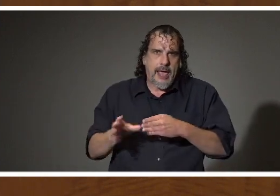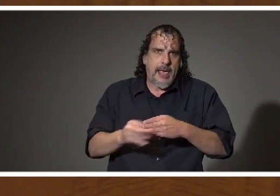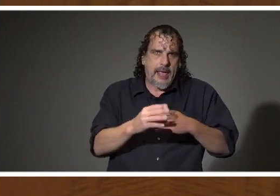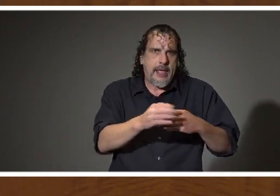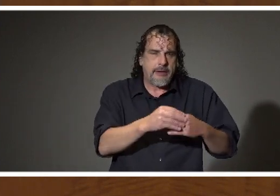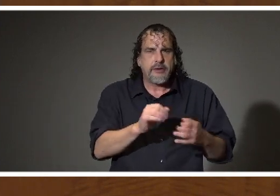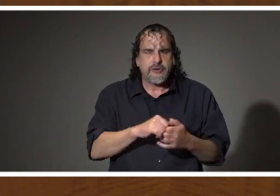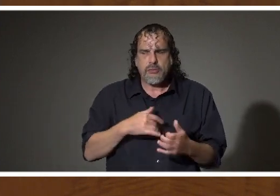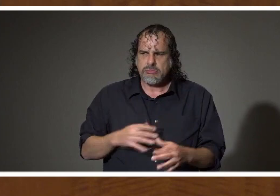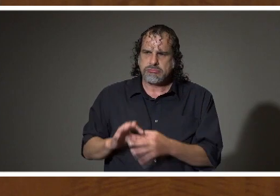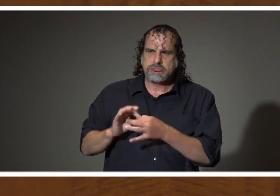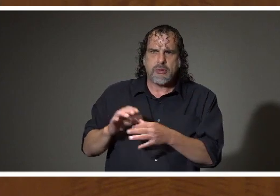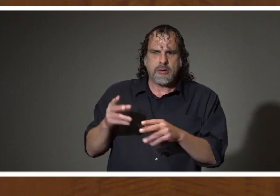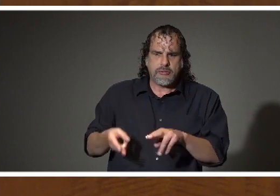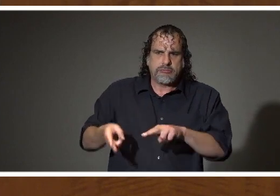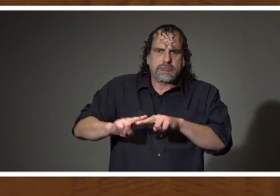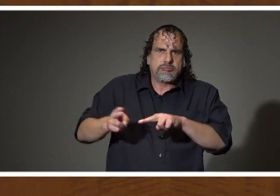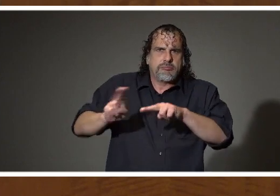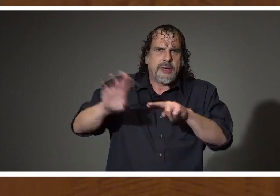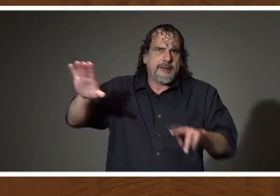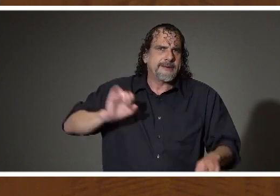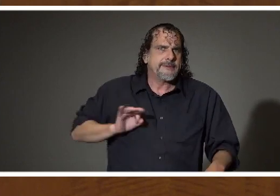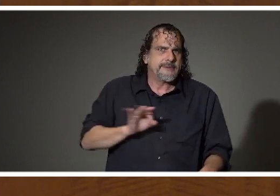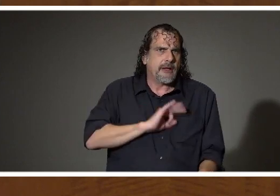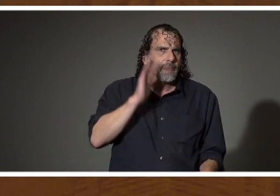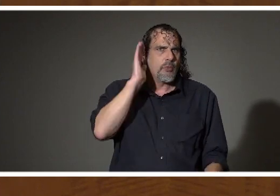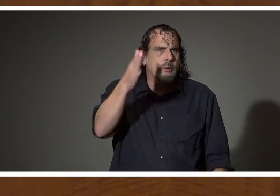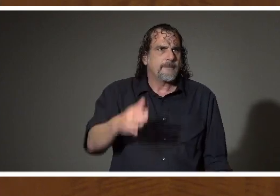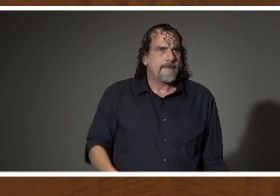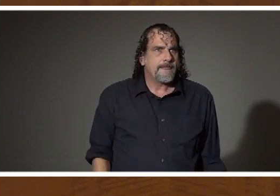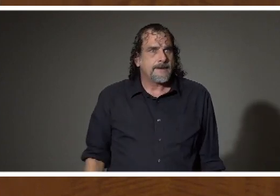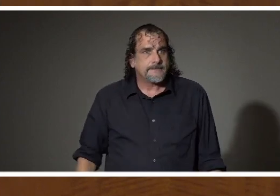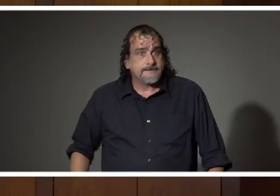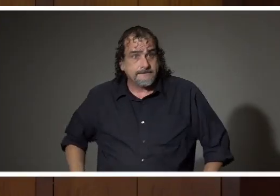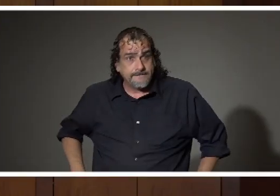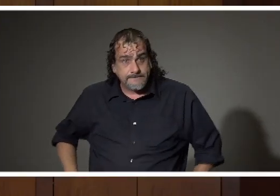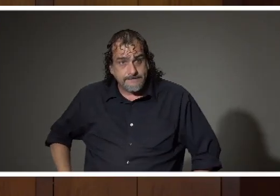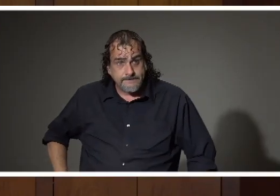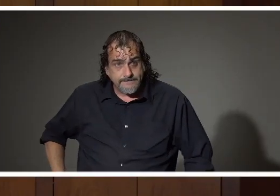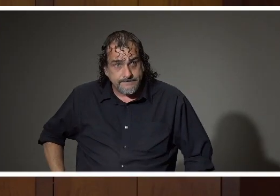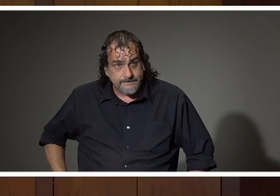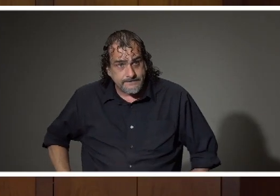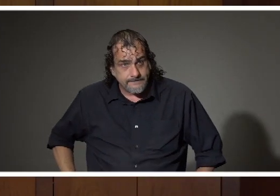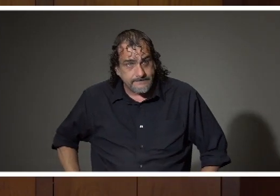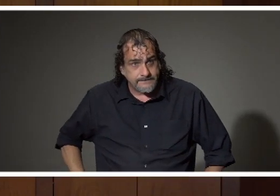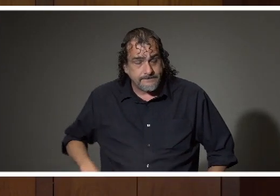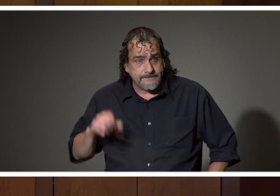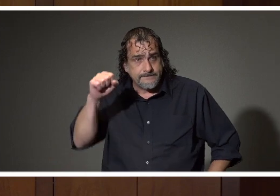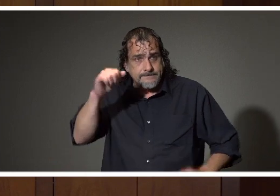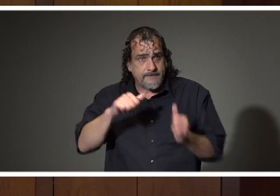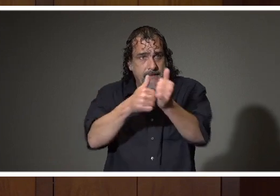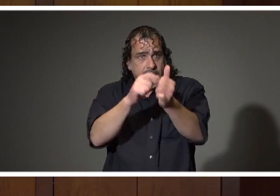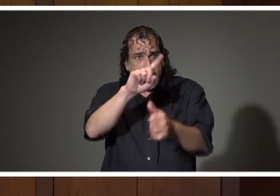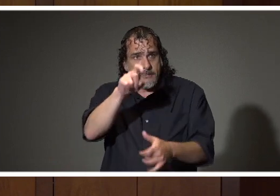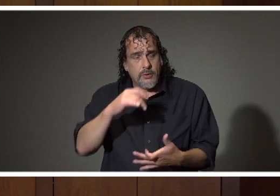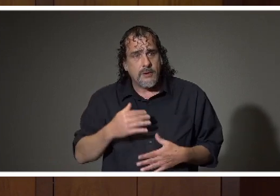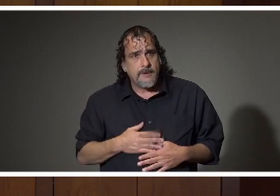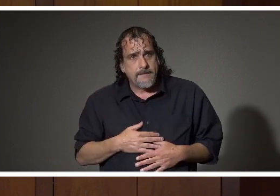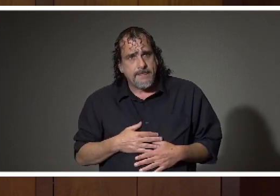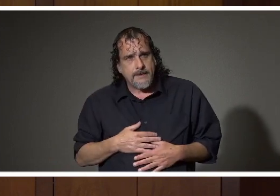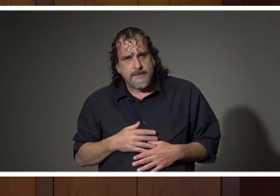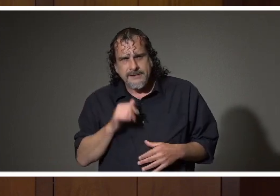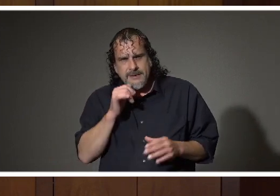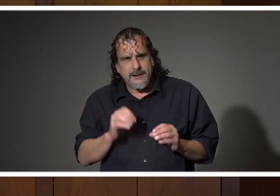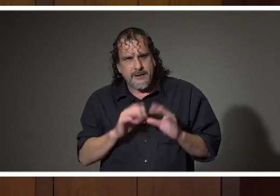to continue to build capacity there as well. You follow up, Emily? Yes, please. Sure. It's not clear to me, are